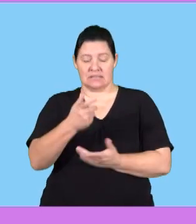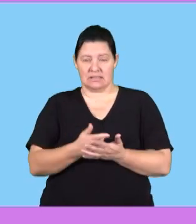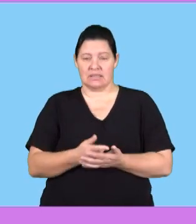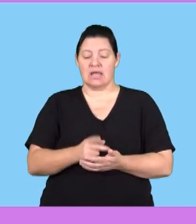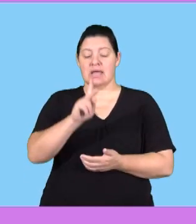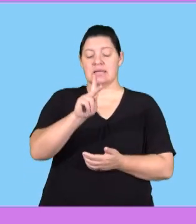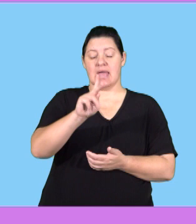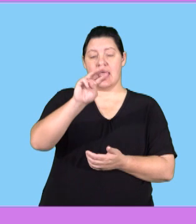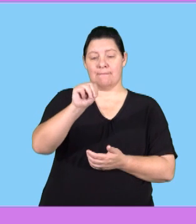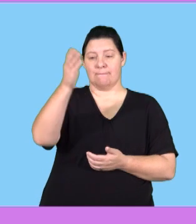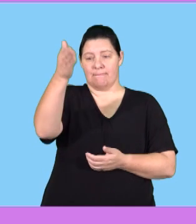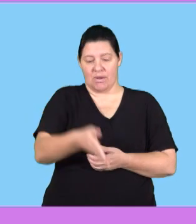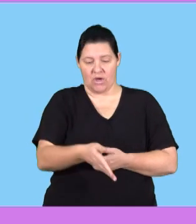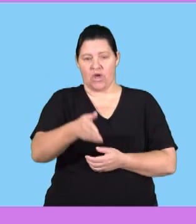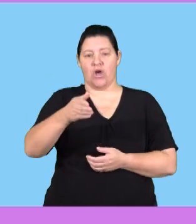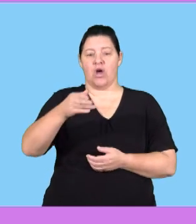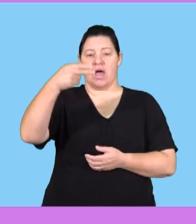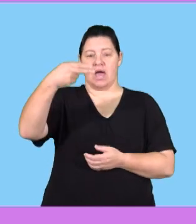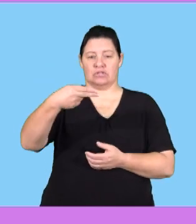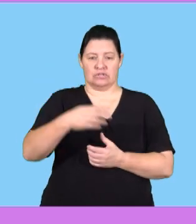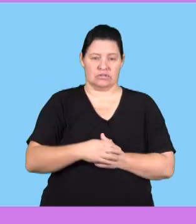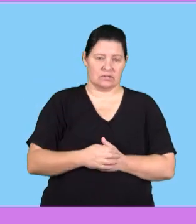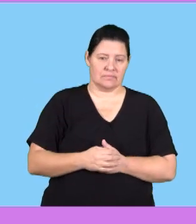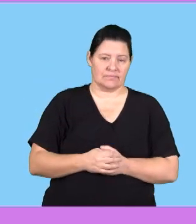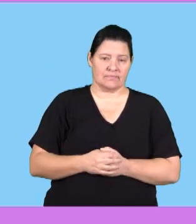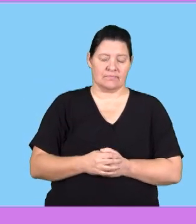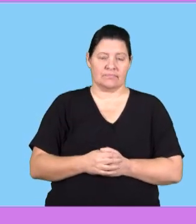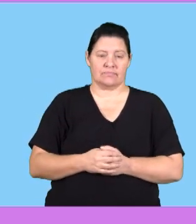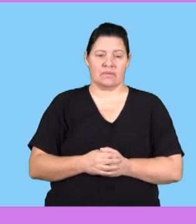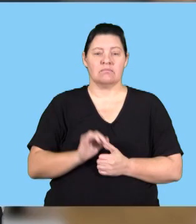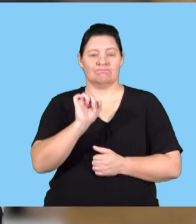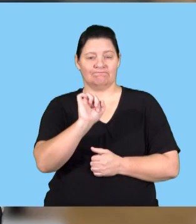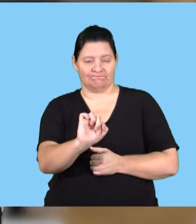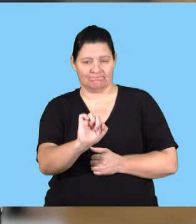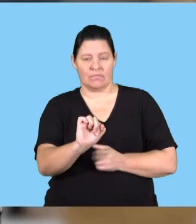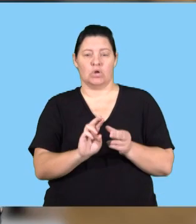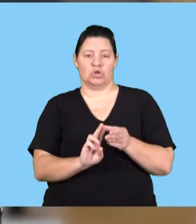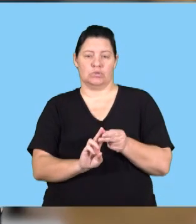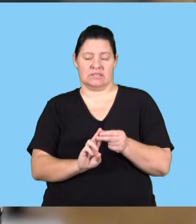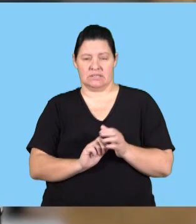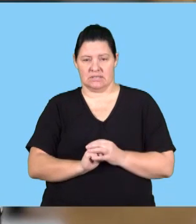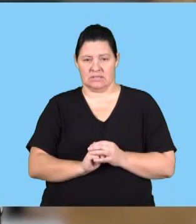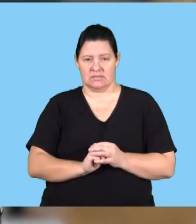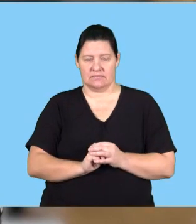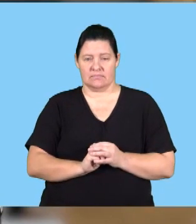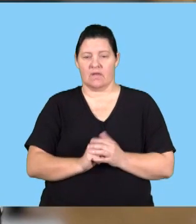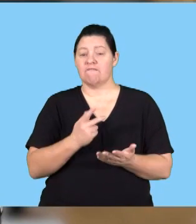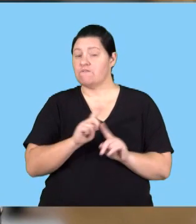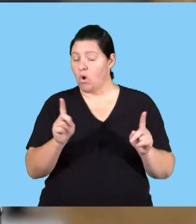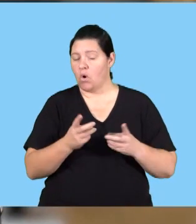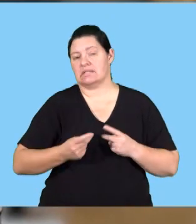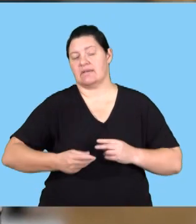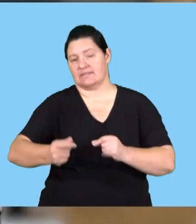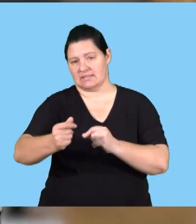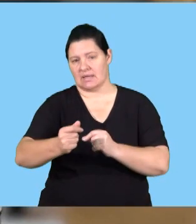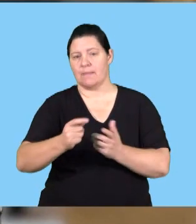write it as kilometer per hour. So that is your unit for the speed, which is